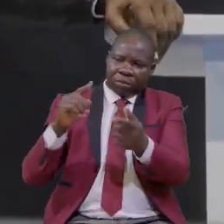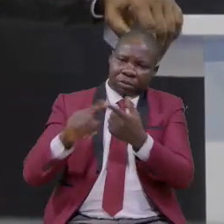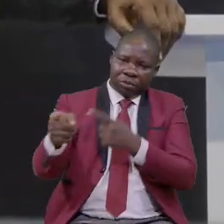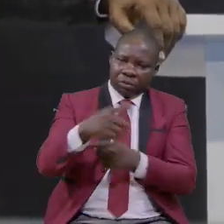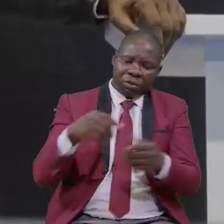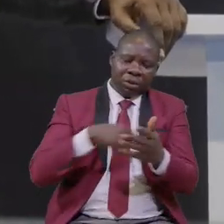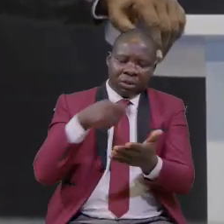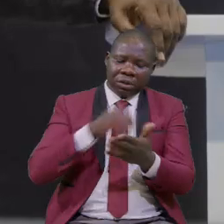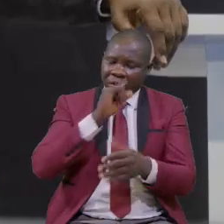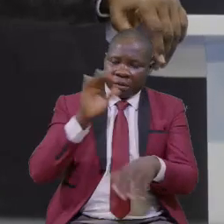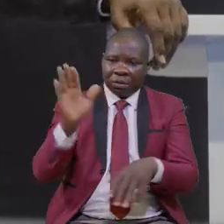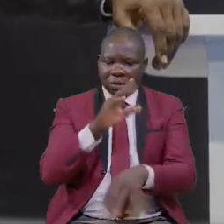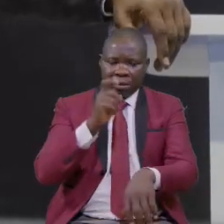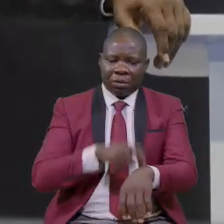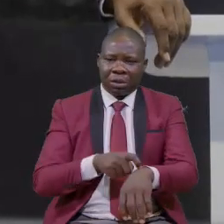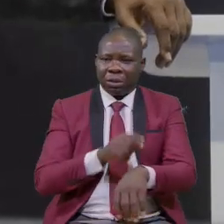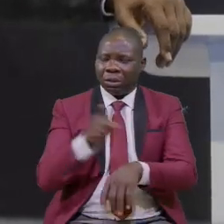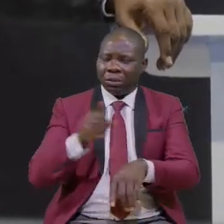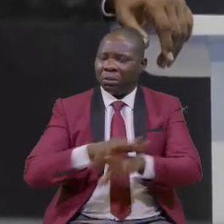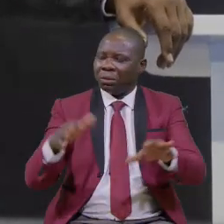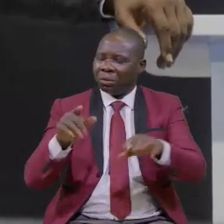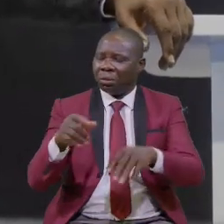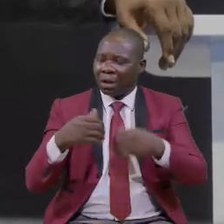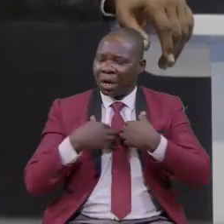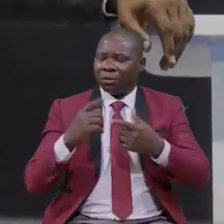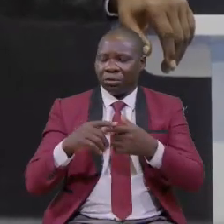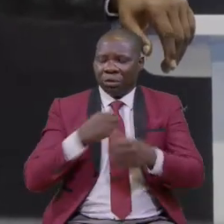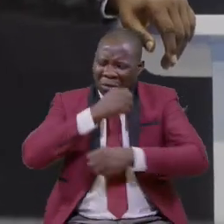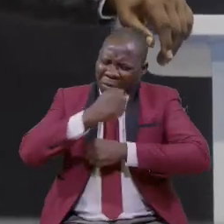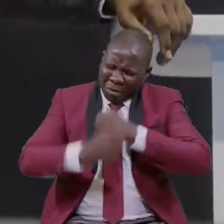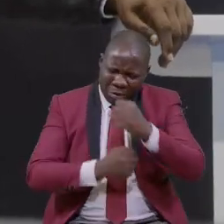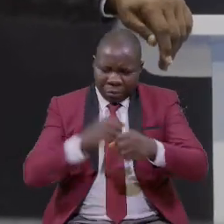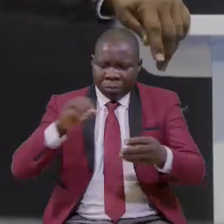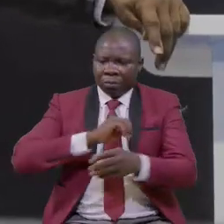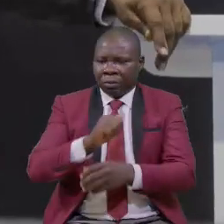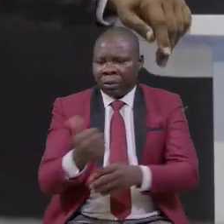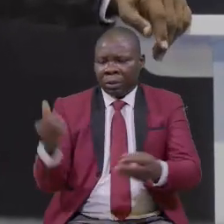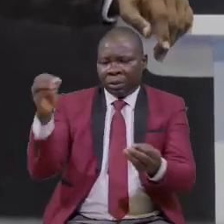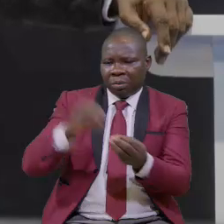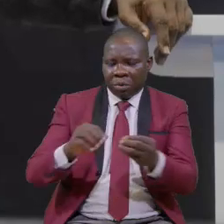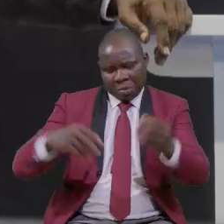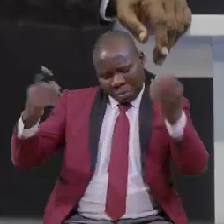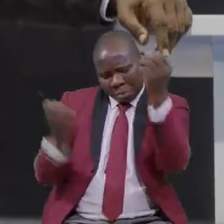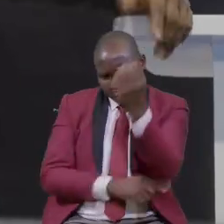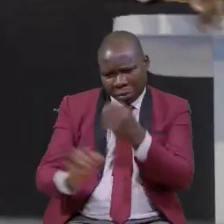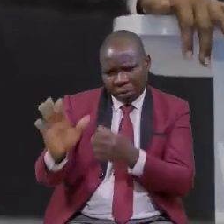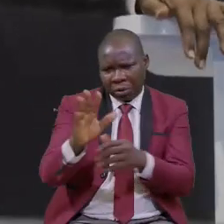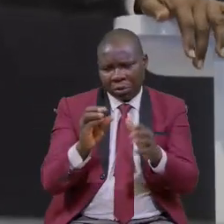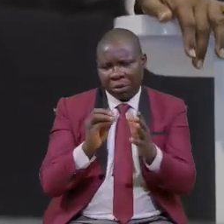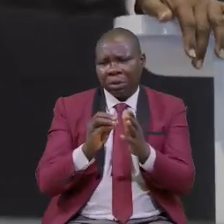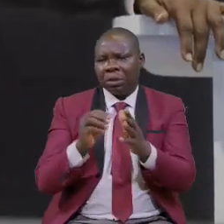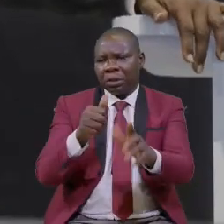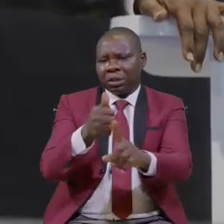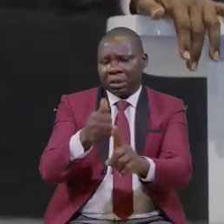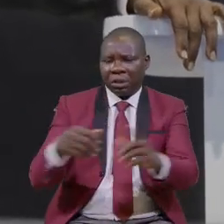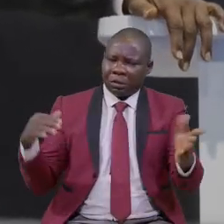is your chance. You don't have to struggle anymore, punish yourself anymore. Grace brings forgiveness,